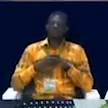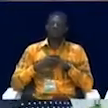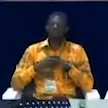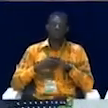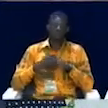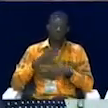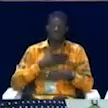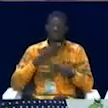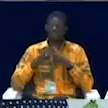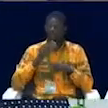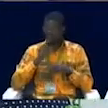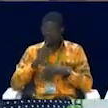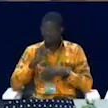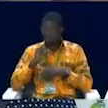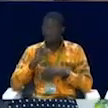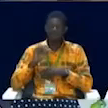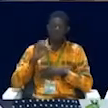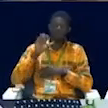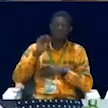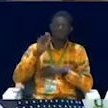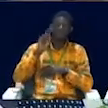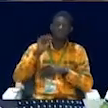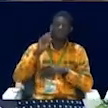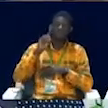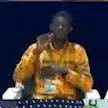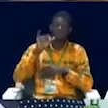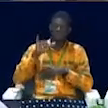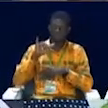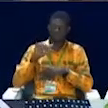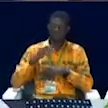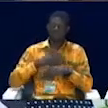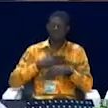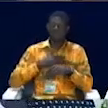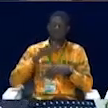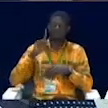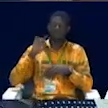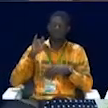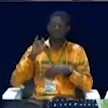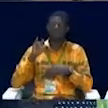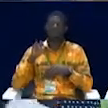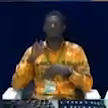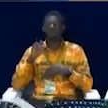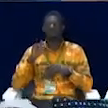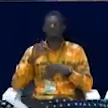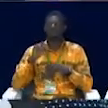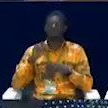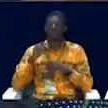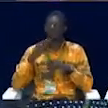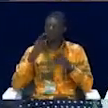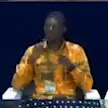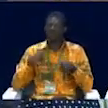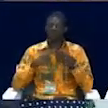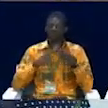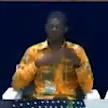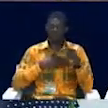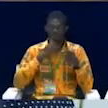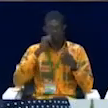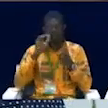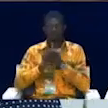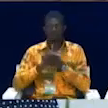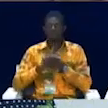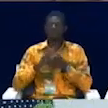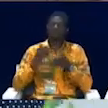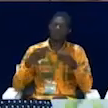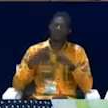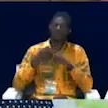My name is Sunday Onomusi and Kemi Onomusi, who happens to be my wife. We came